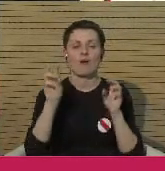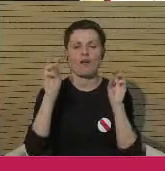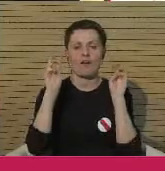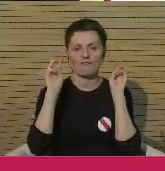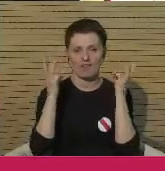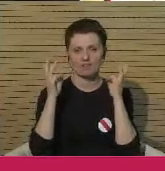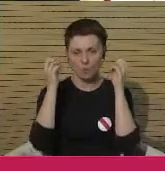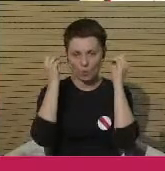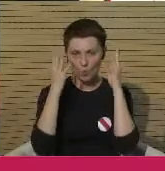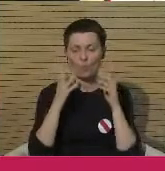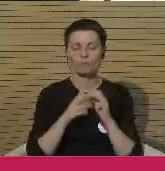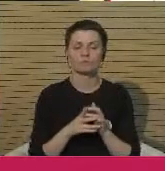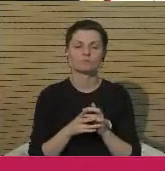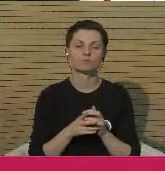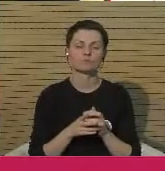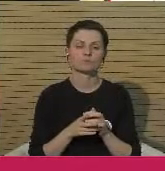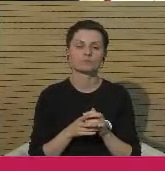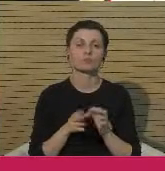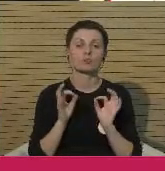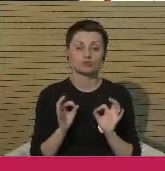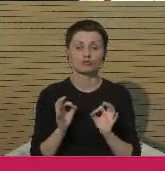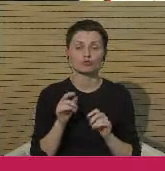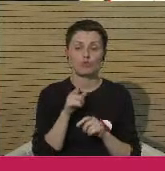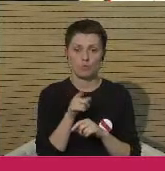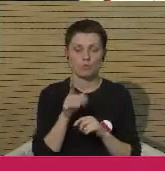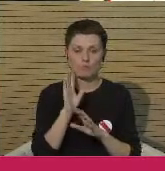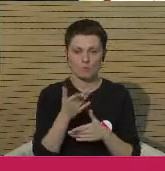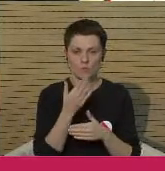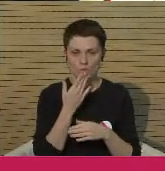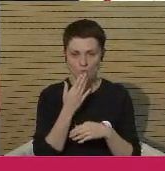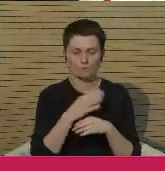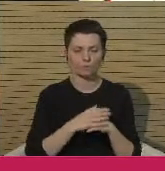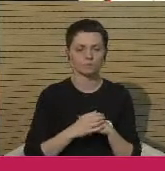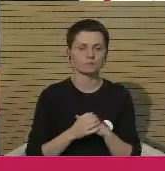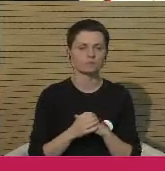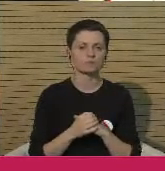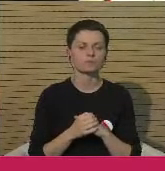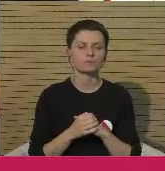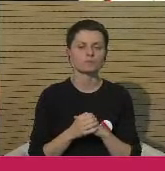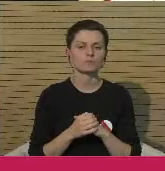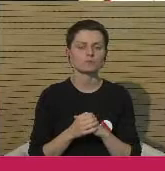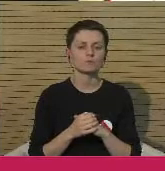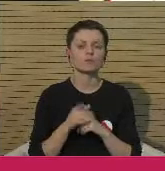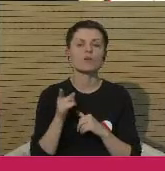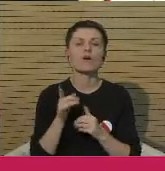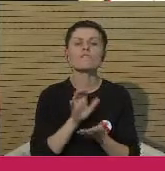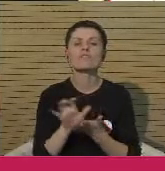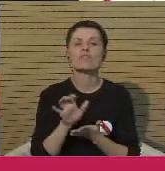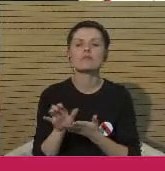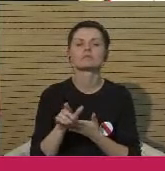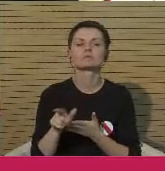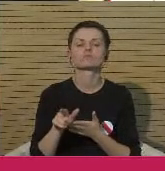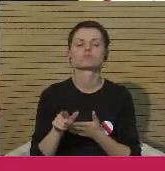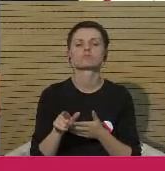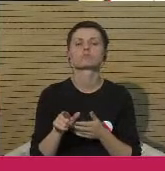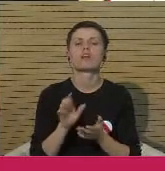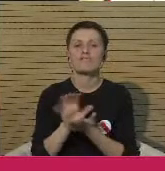have the same name as our publishing house. The publishing house is the main protagonist of our meeting